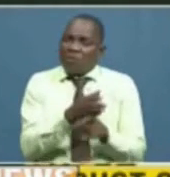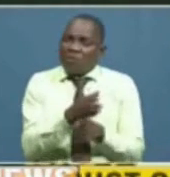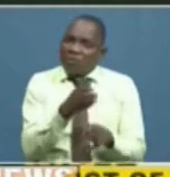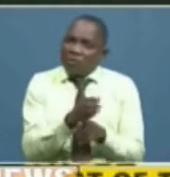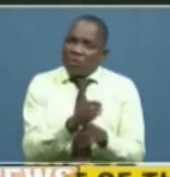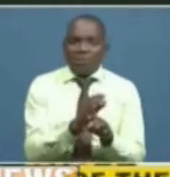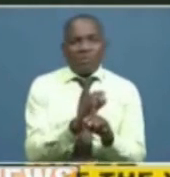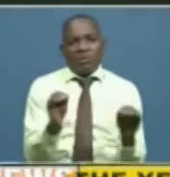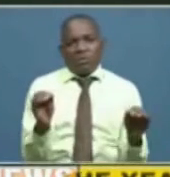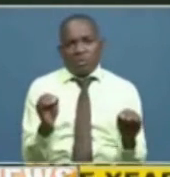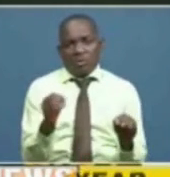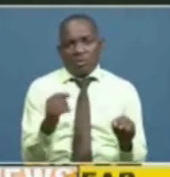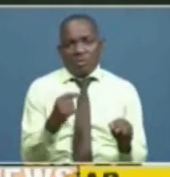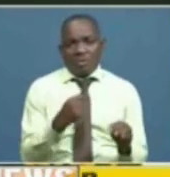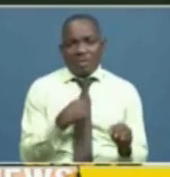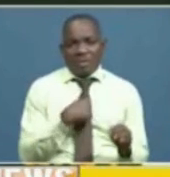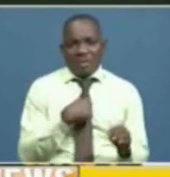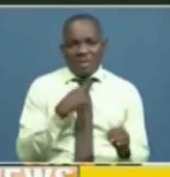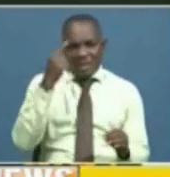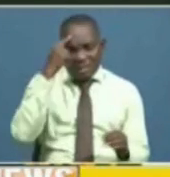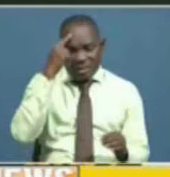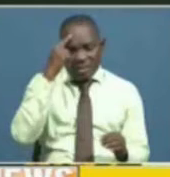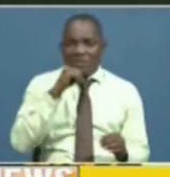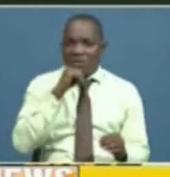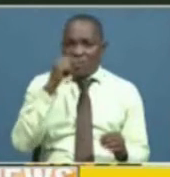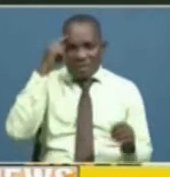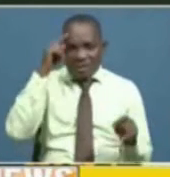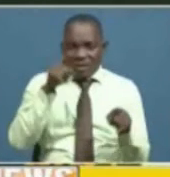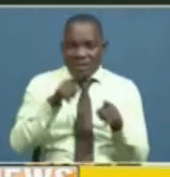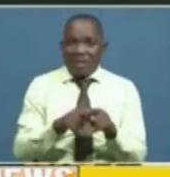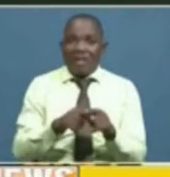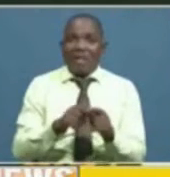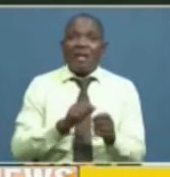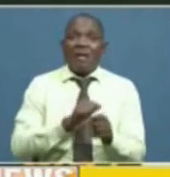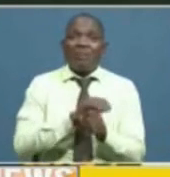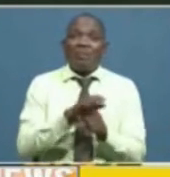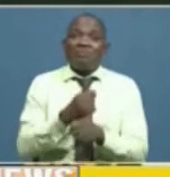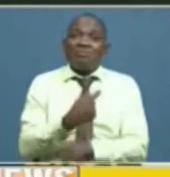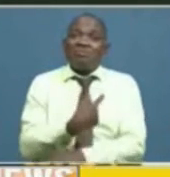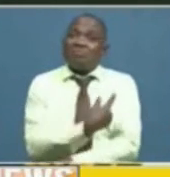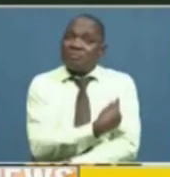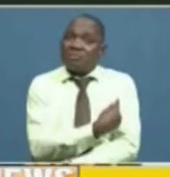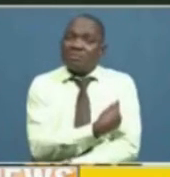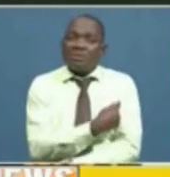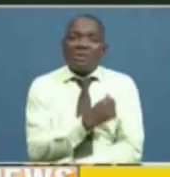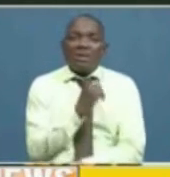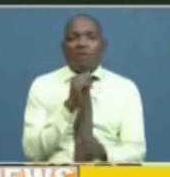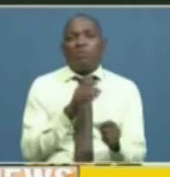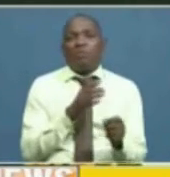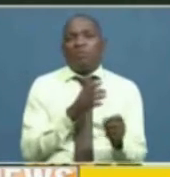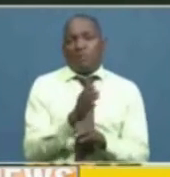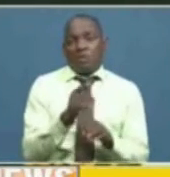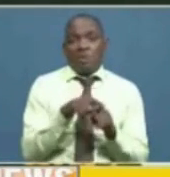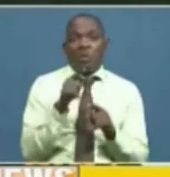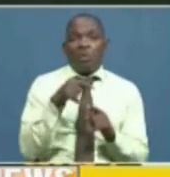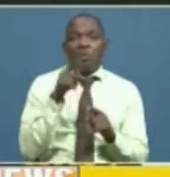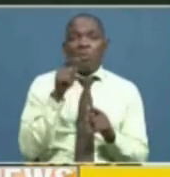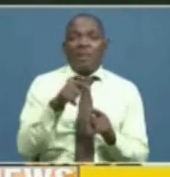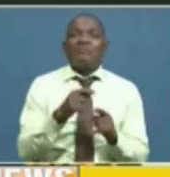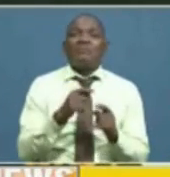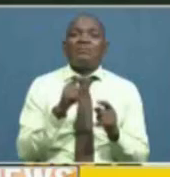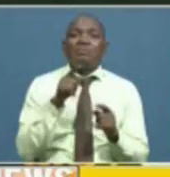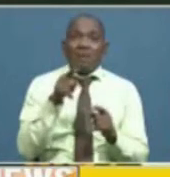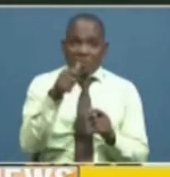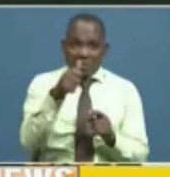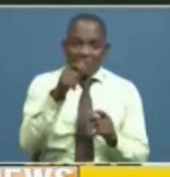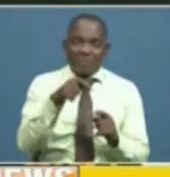mandatory, I tend to disagree with them. What I think is that everybody who is going to be vaccinated knows